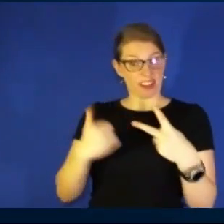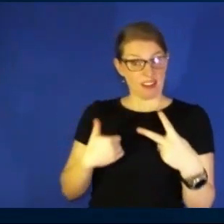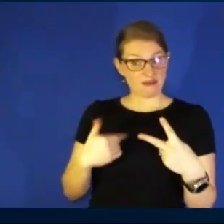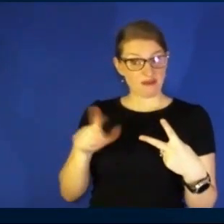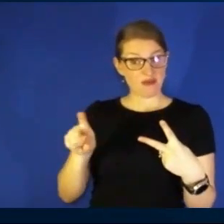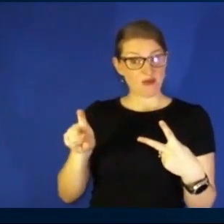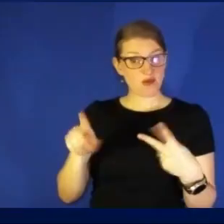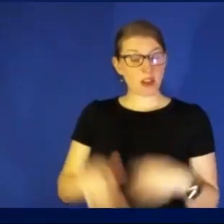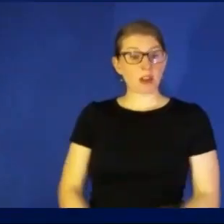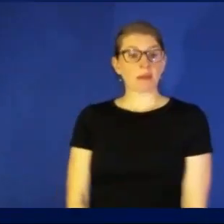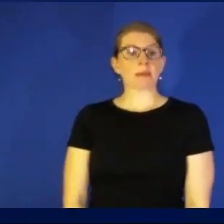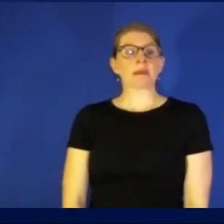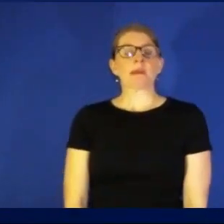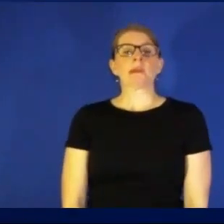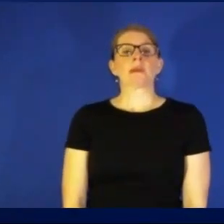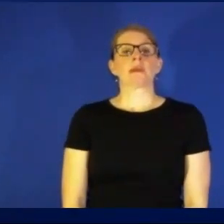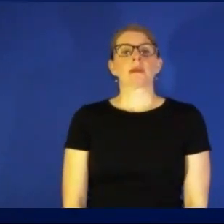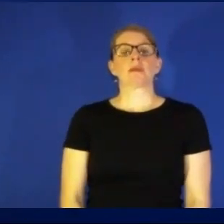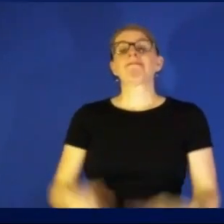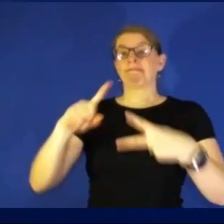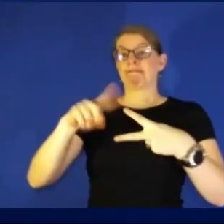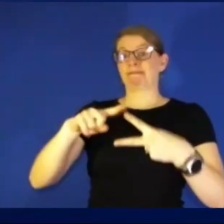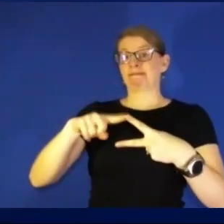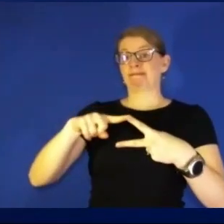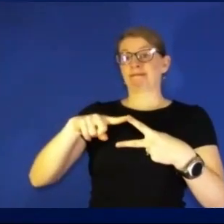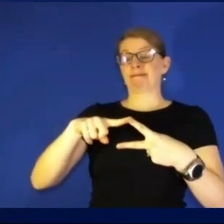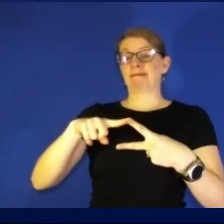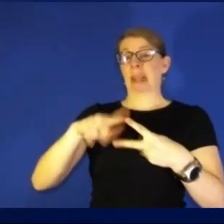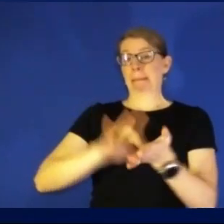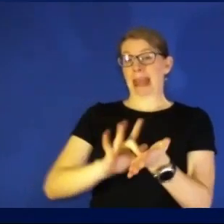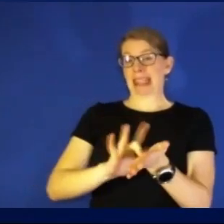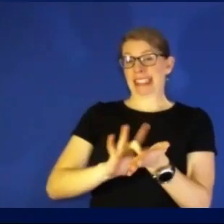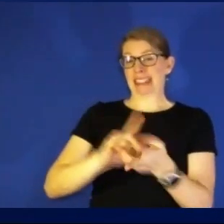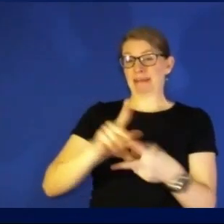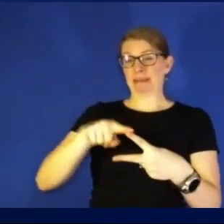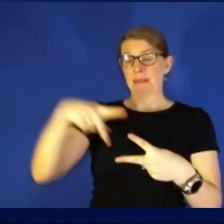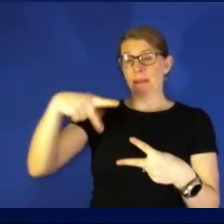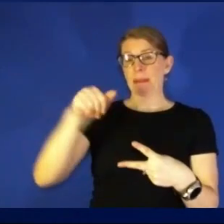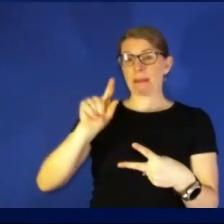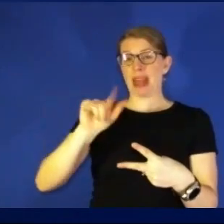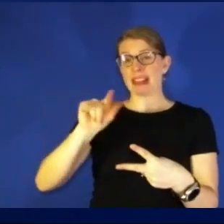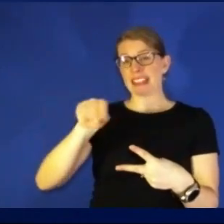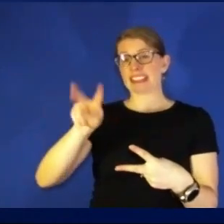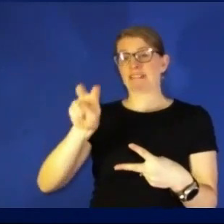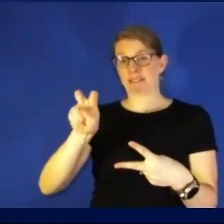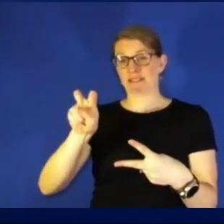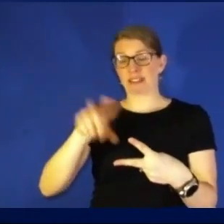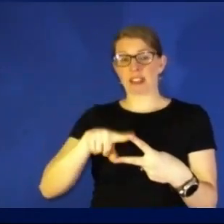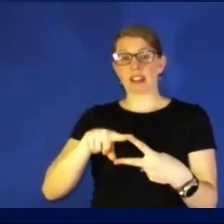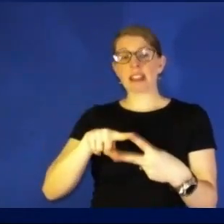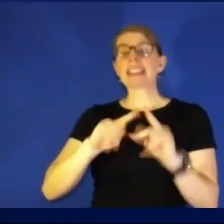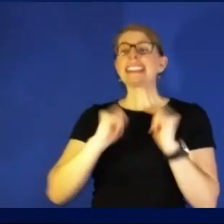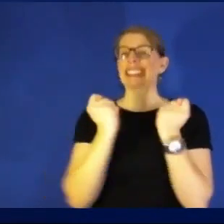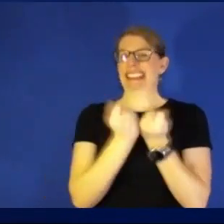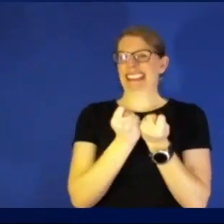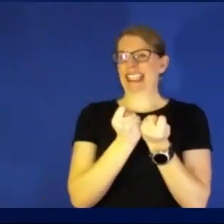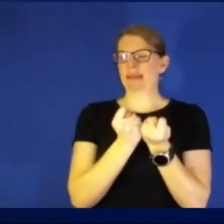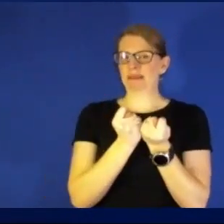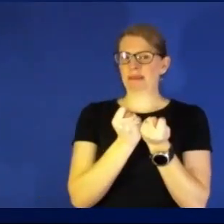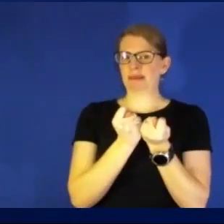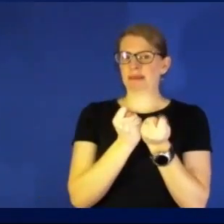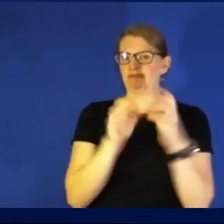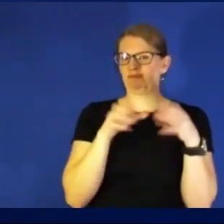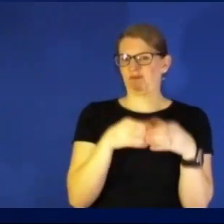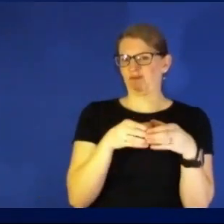when we think about palliative medicine, that really can be that's a team-based care that's an extra layer